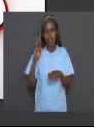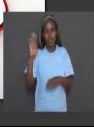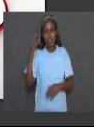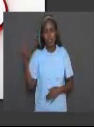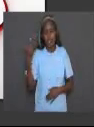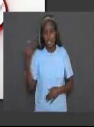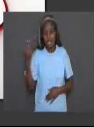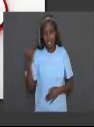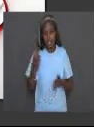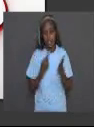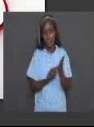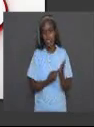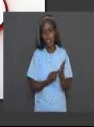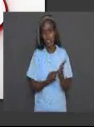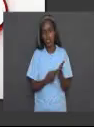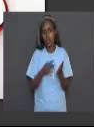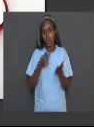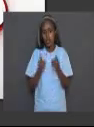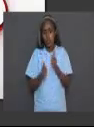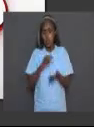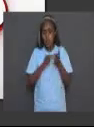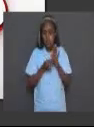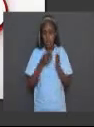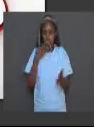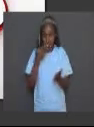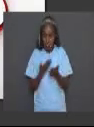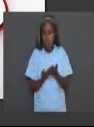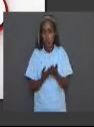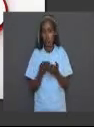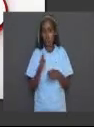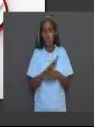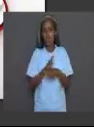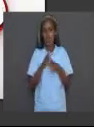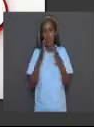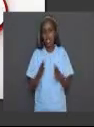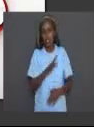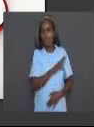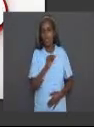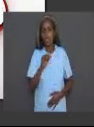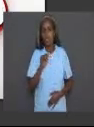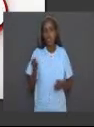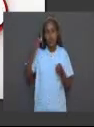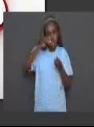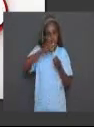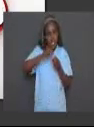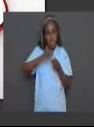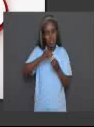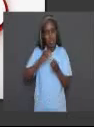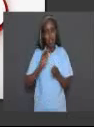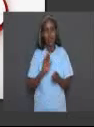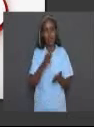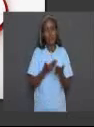which means that they are good investments to increase your wealth over years